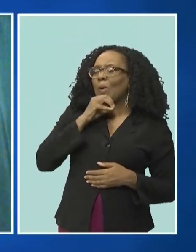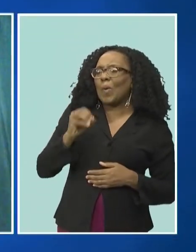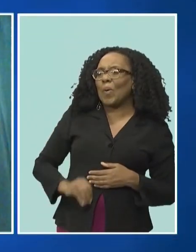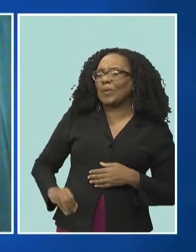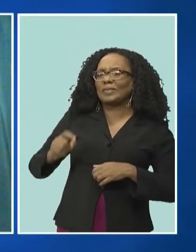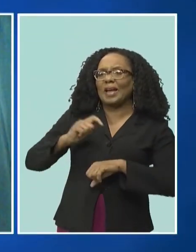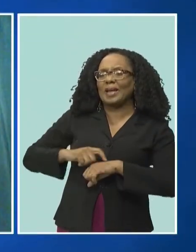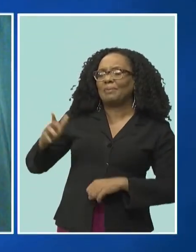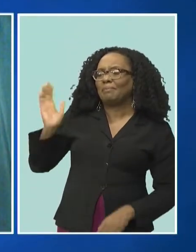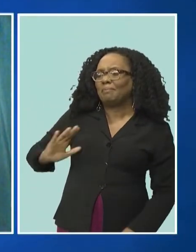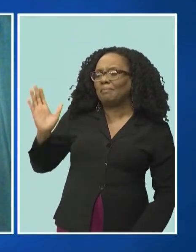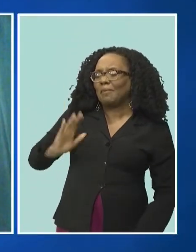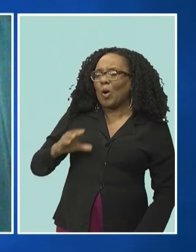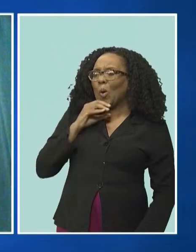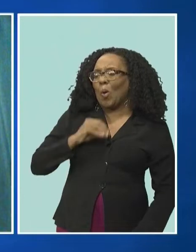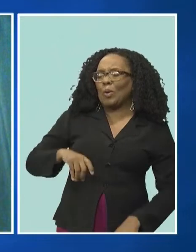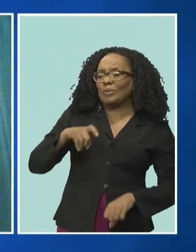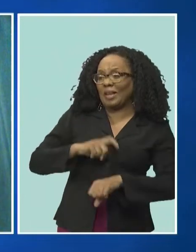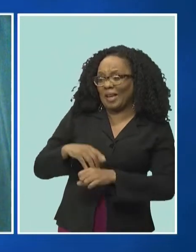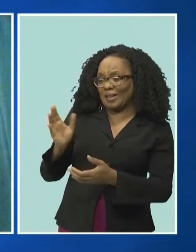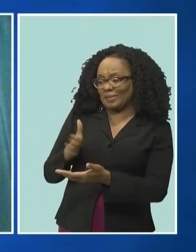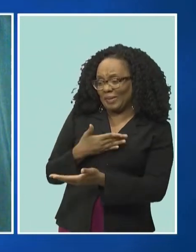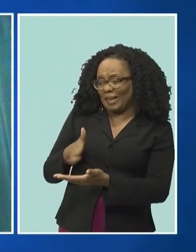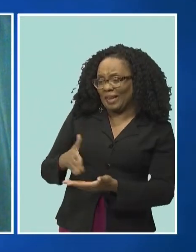song type of session.